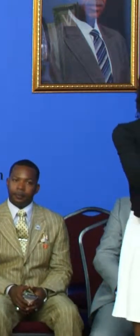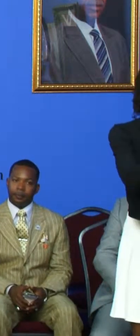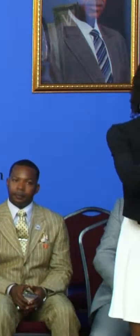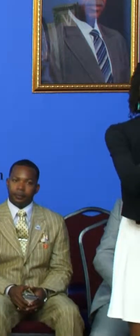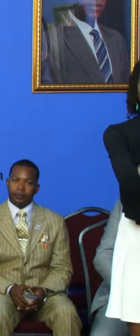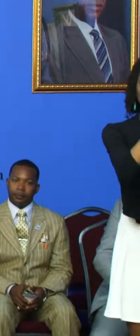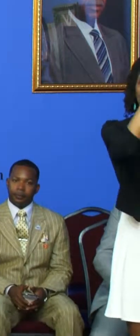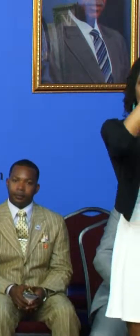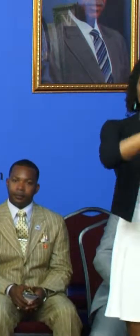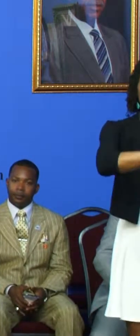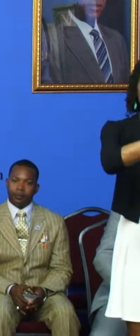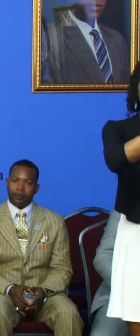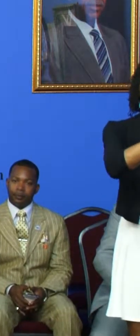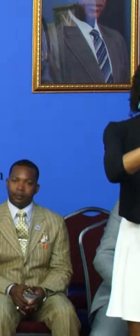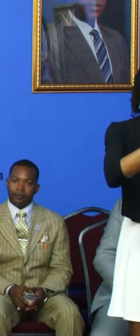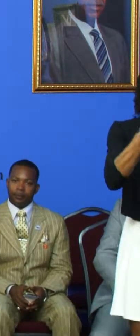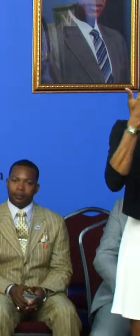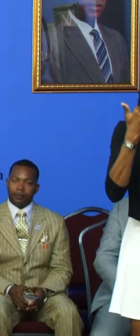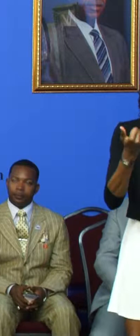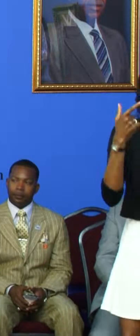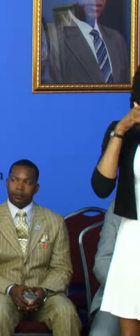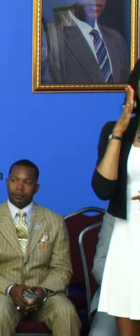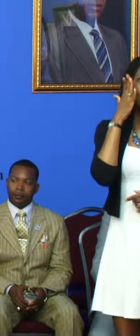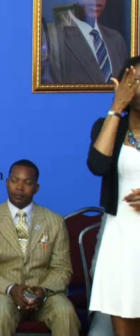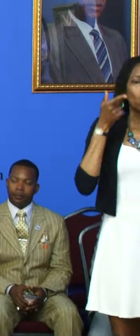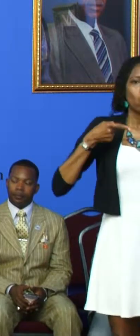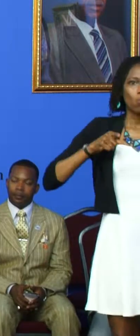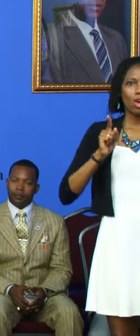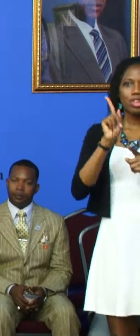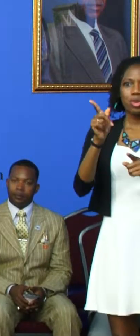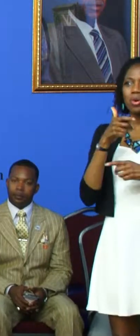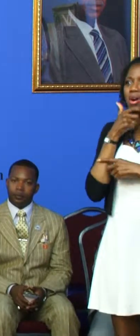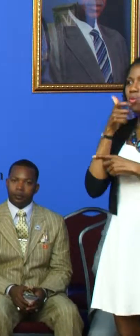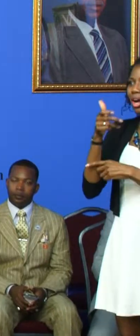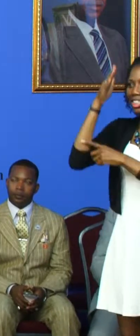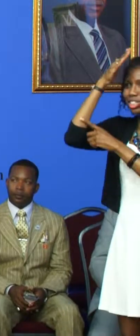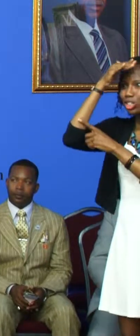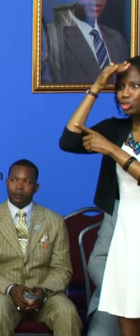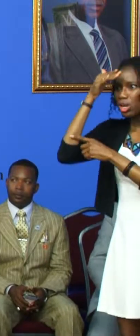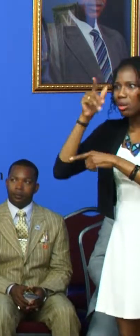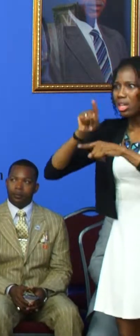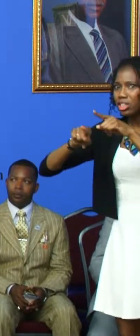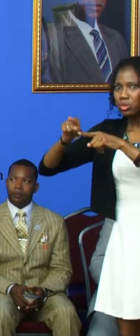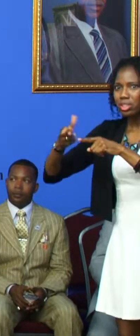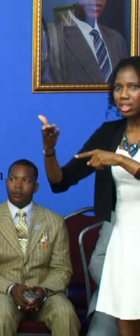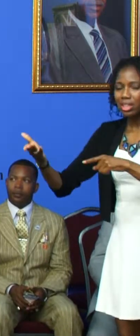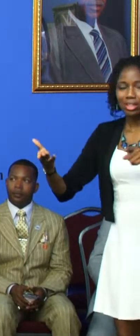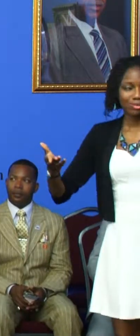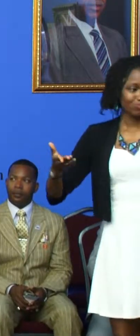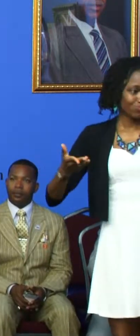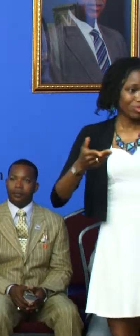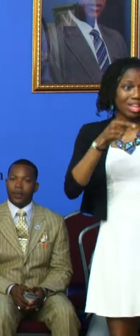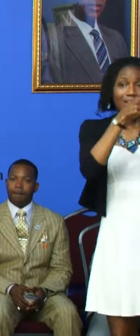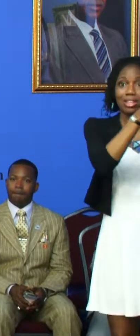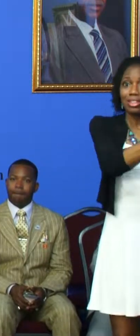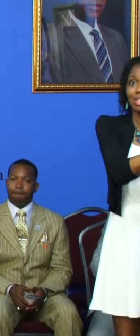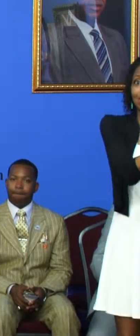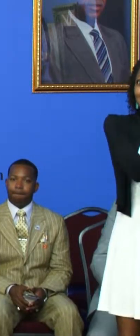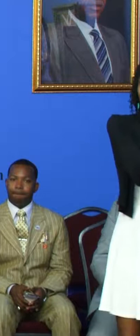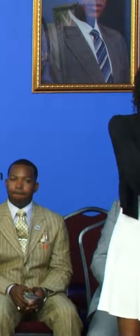They stacking the courts. And once you get a federal judgeship, you got it for life.